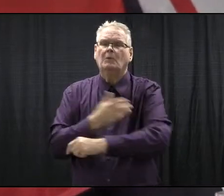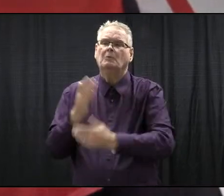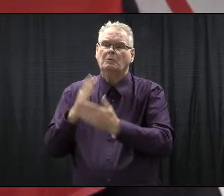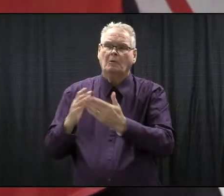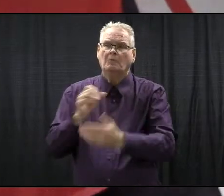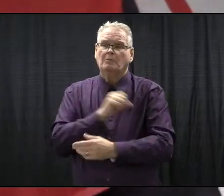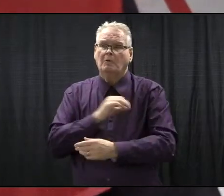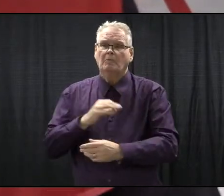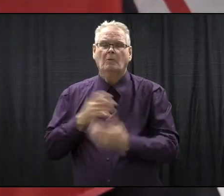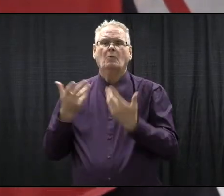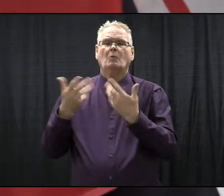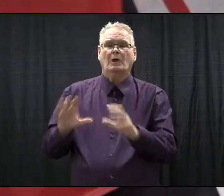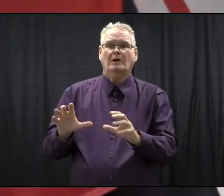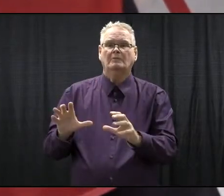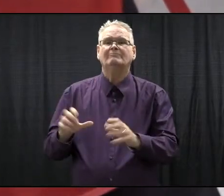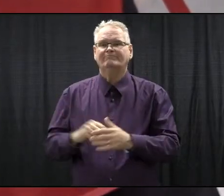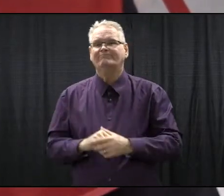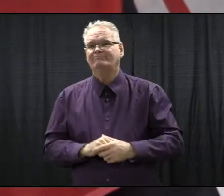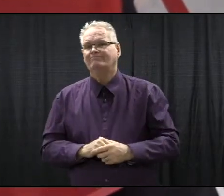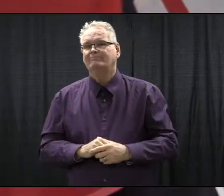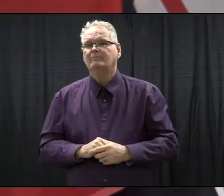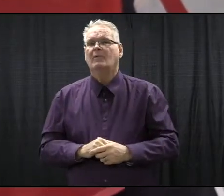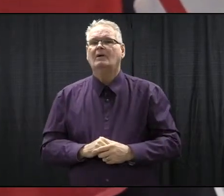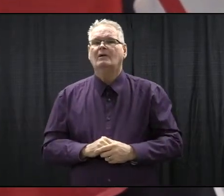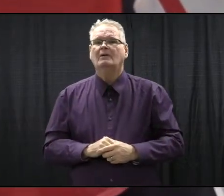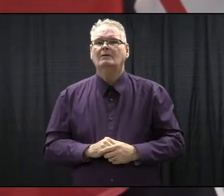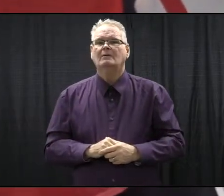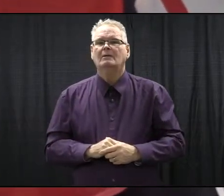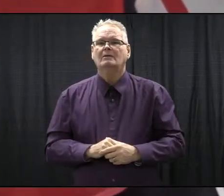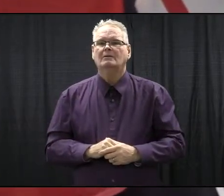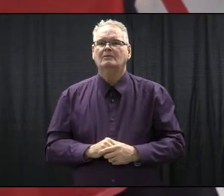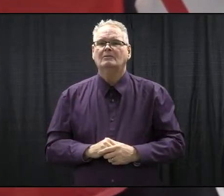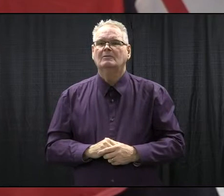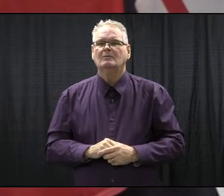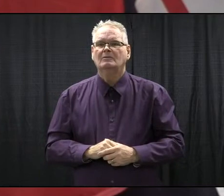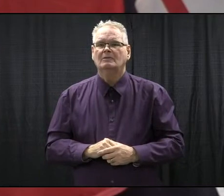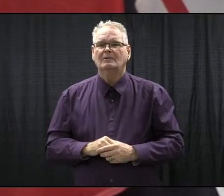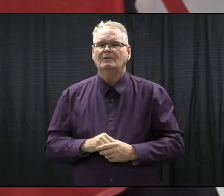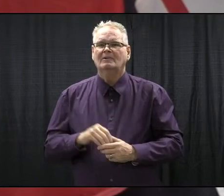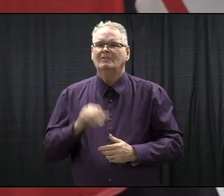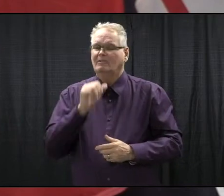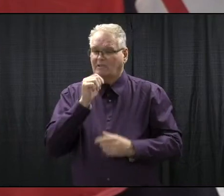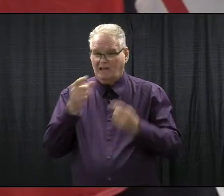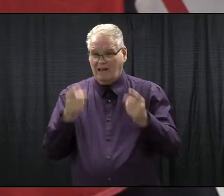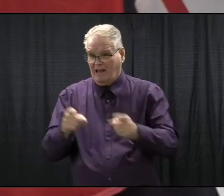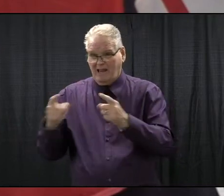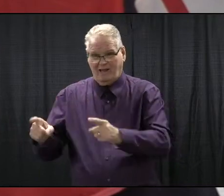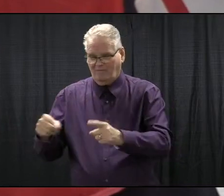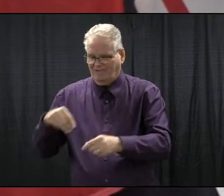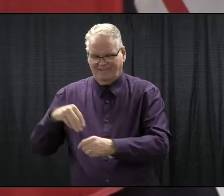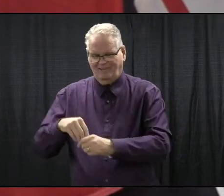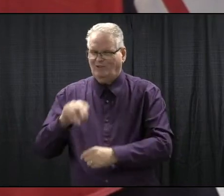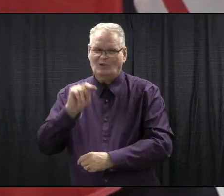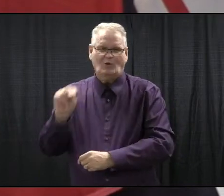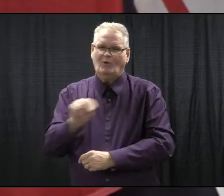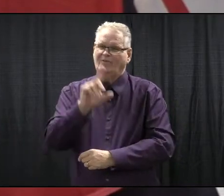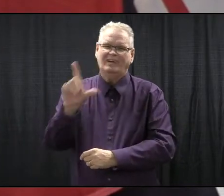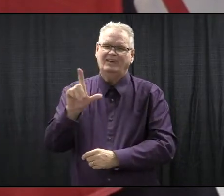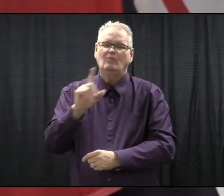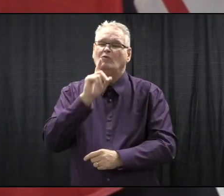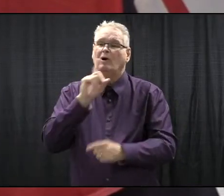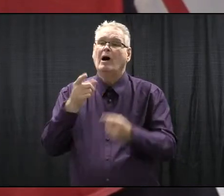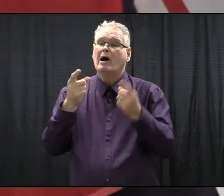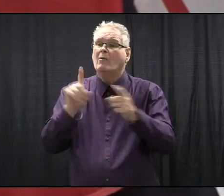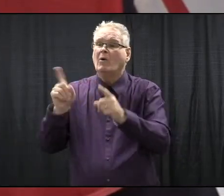not necessarily referring to Newfoundland and Labrador, but there have been very low percentages of vaccine uptake. I